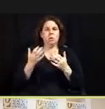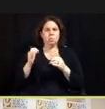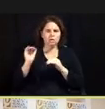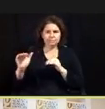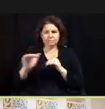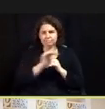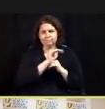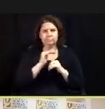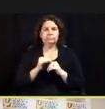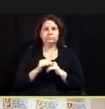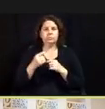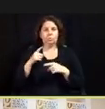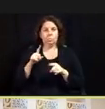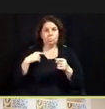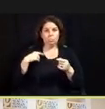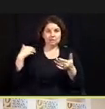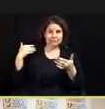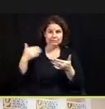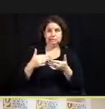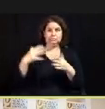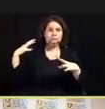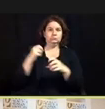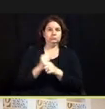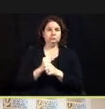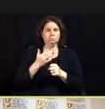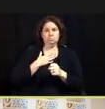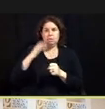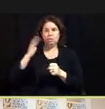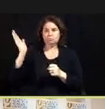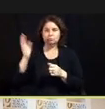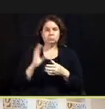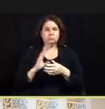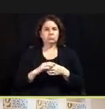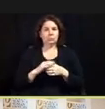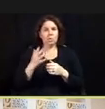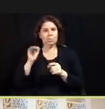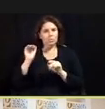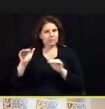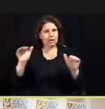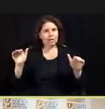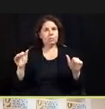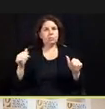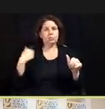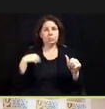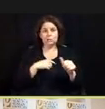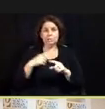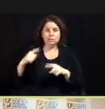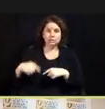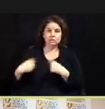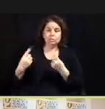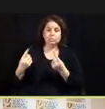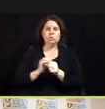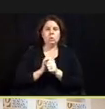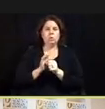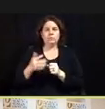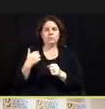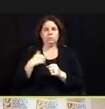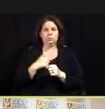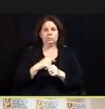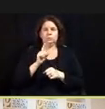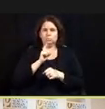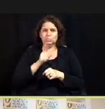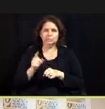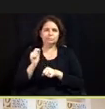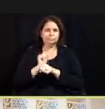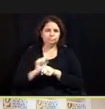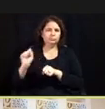close my remarks that throughout the COVID response, we have continued to work here in